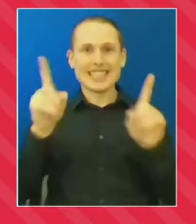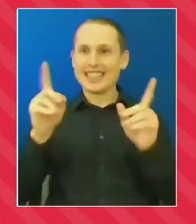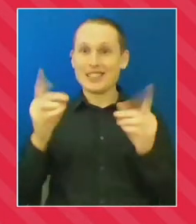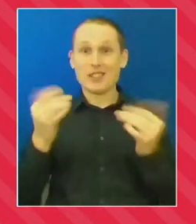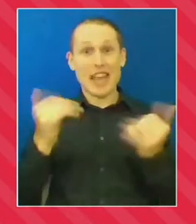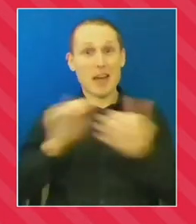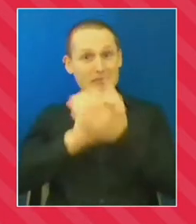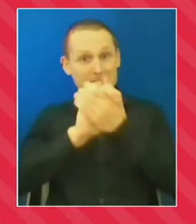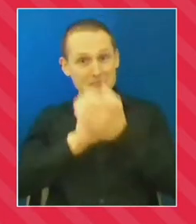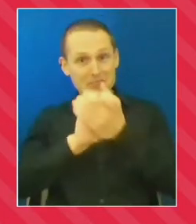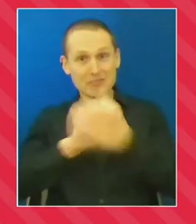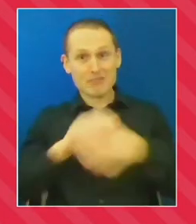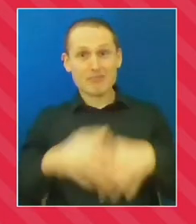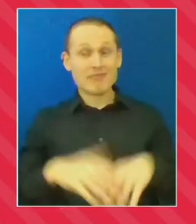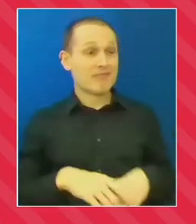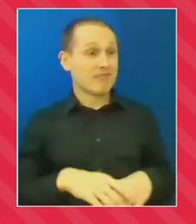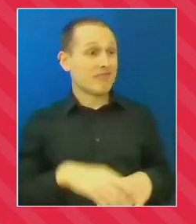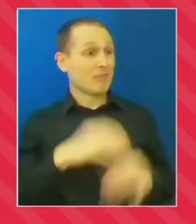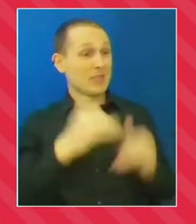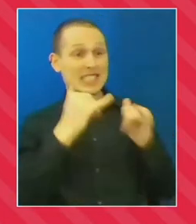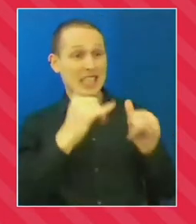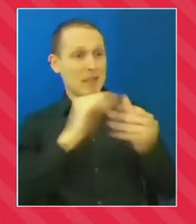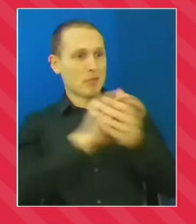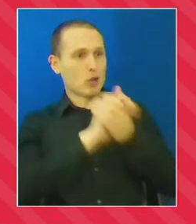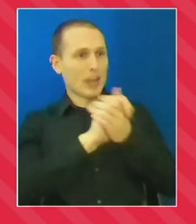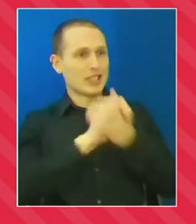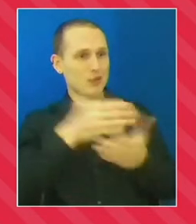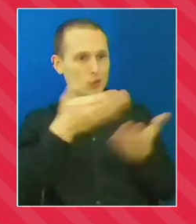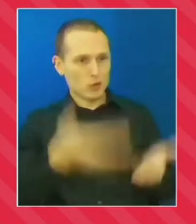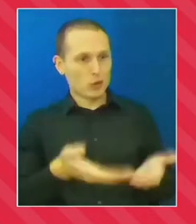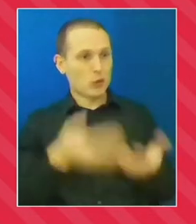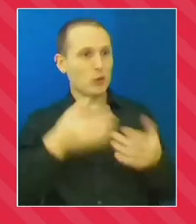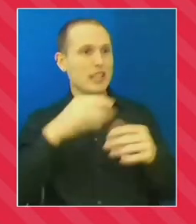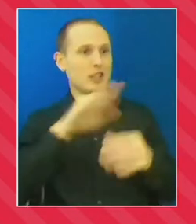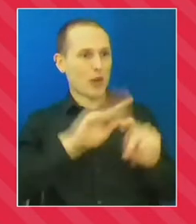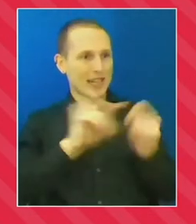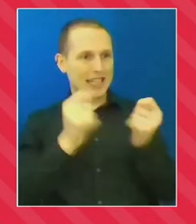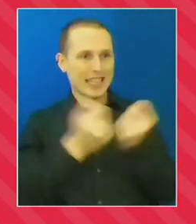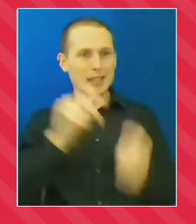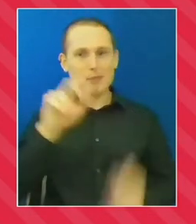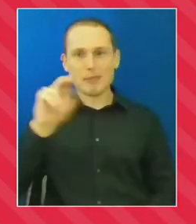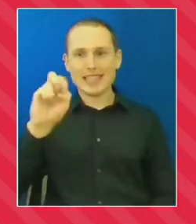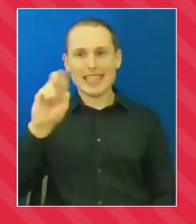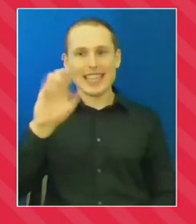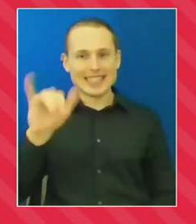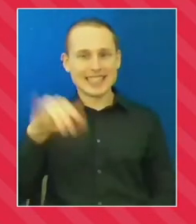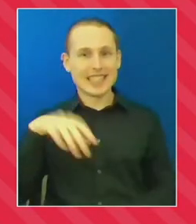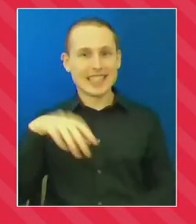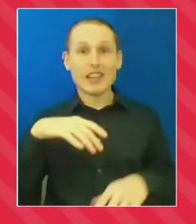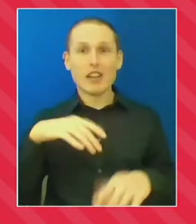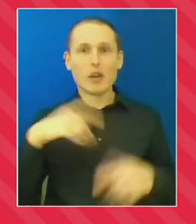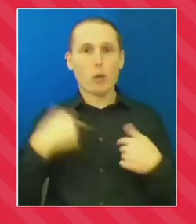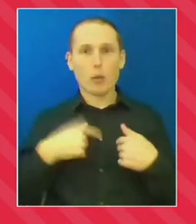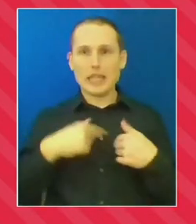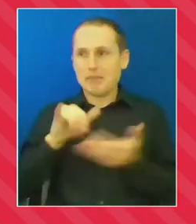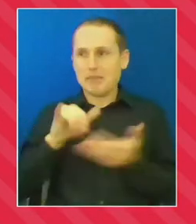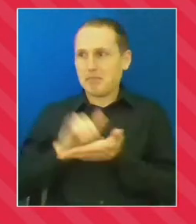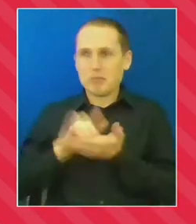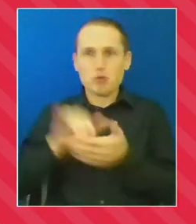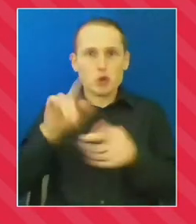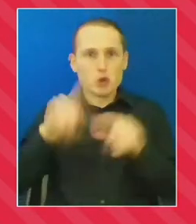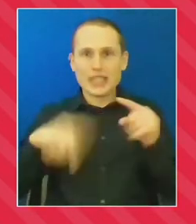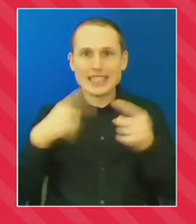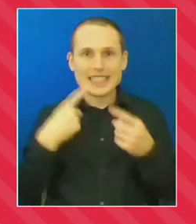And congratulations to you and PHA as well, Nancy. I mean, we couldn't have done that without your leadership and